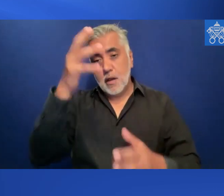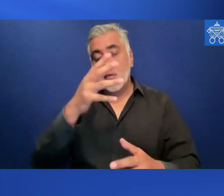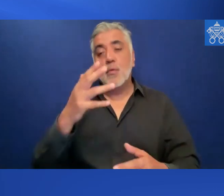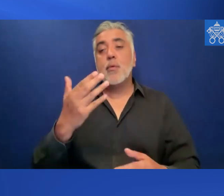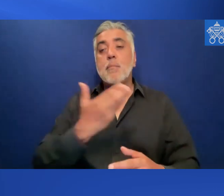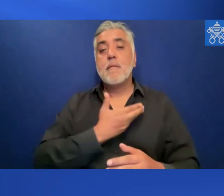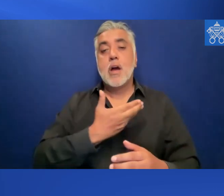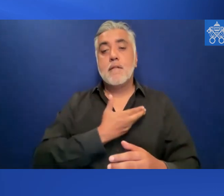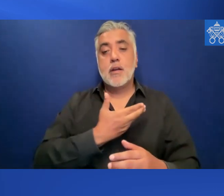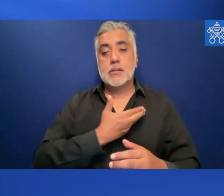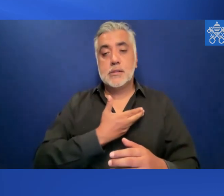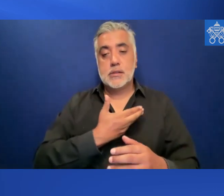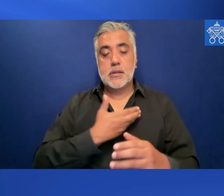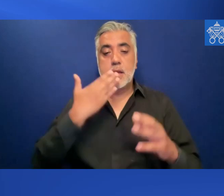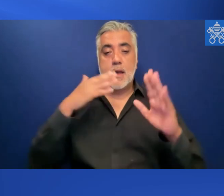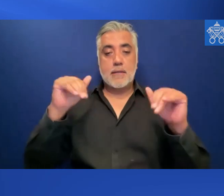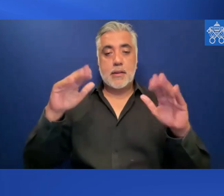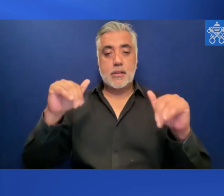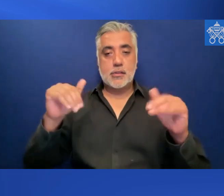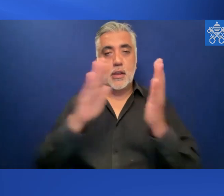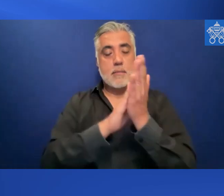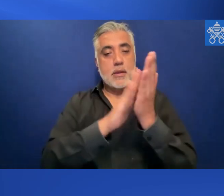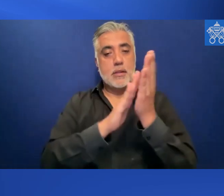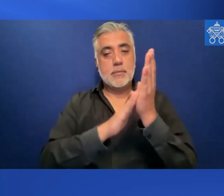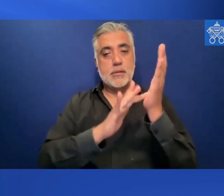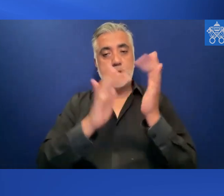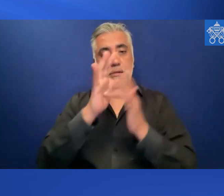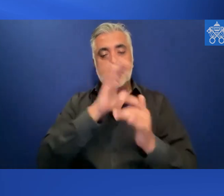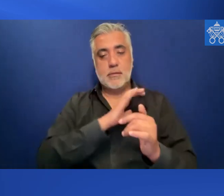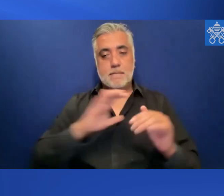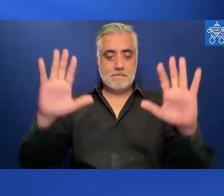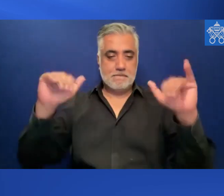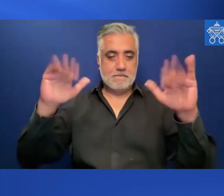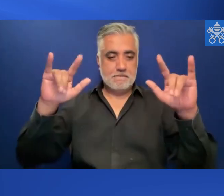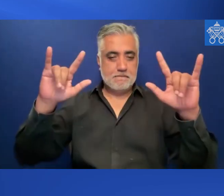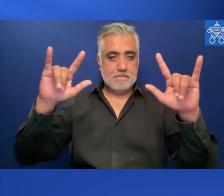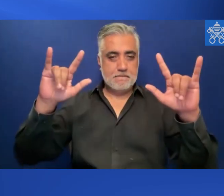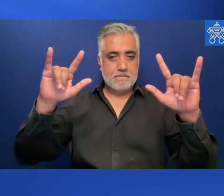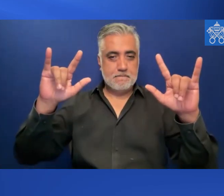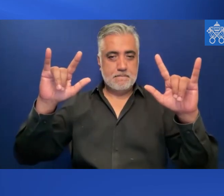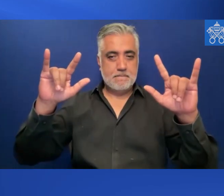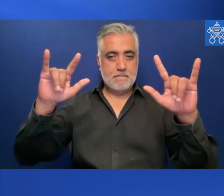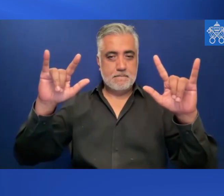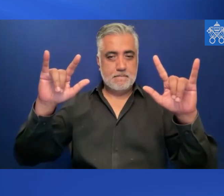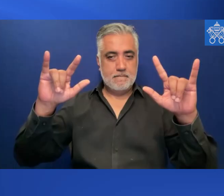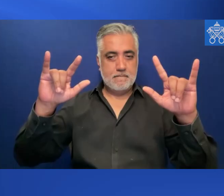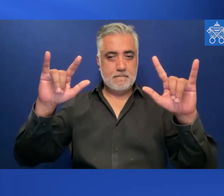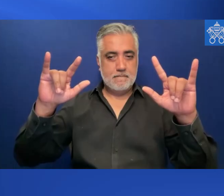Father, Pope Francis. Buona Domenica e arrivederci. Laudato Jesus Christus.